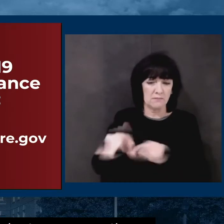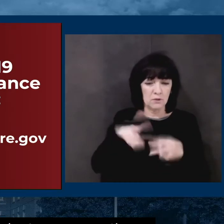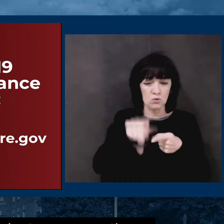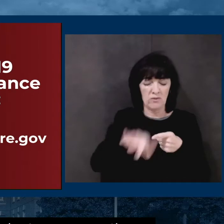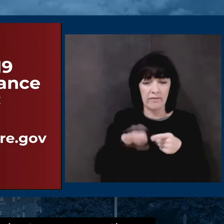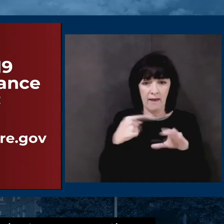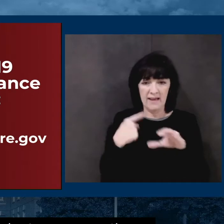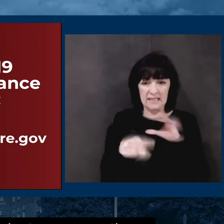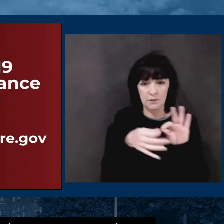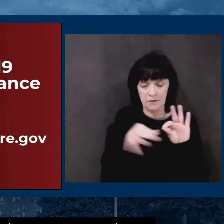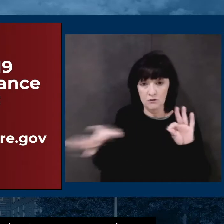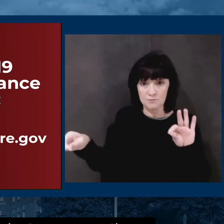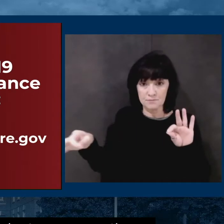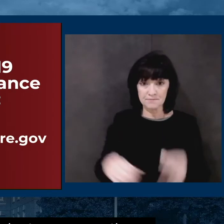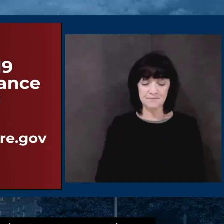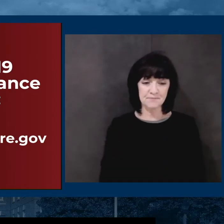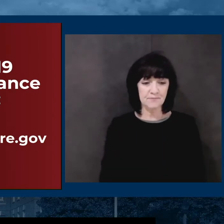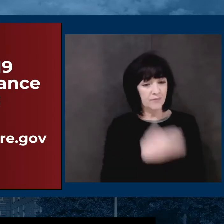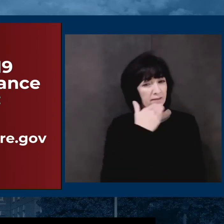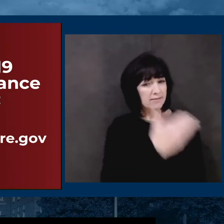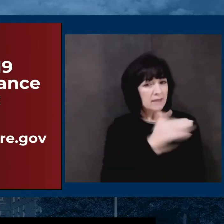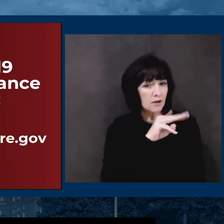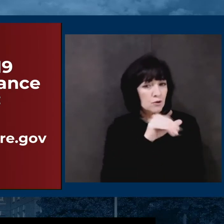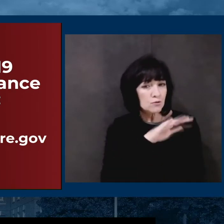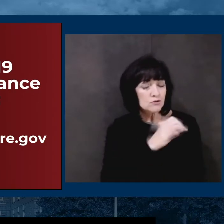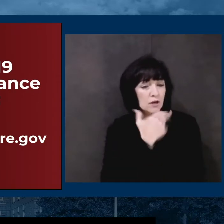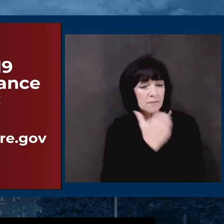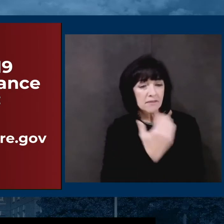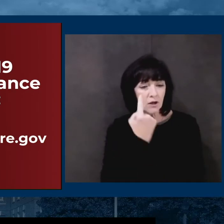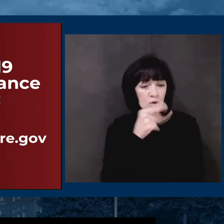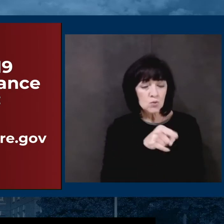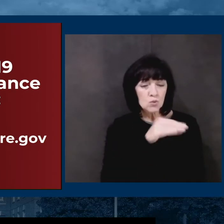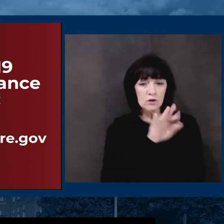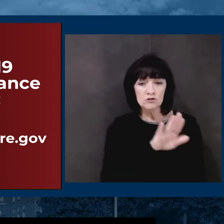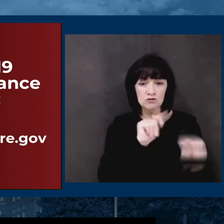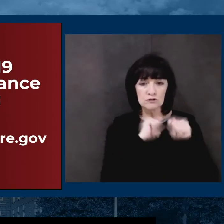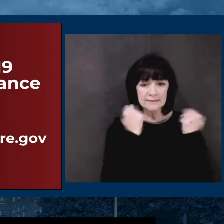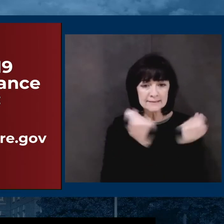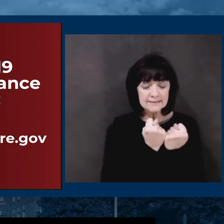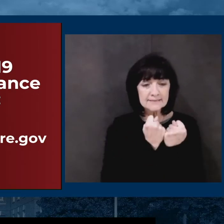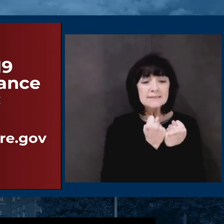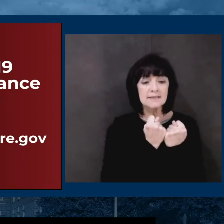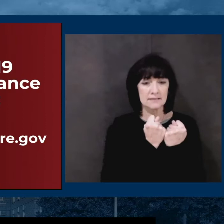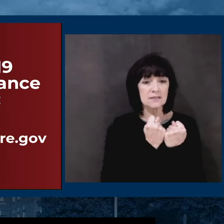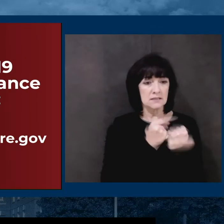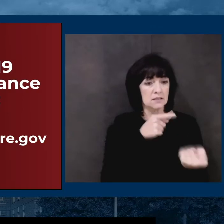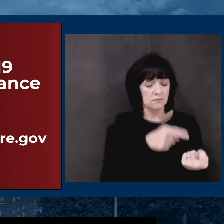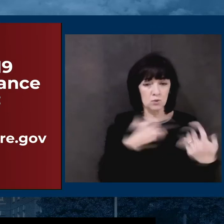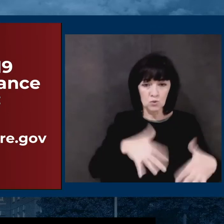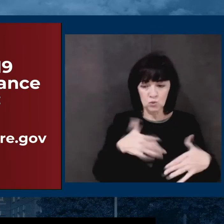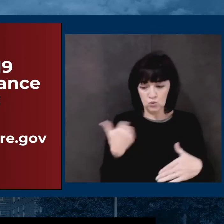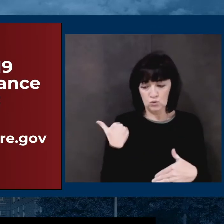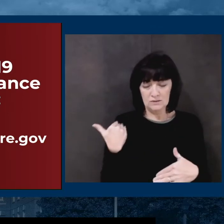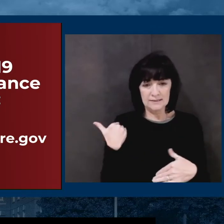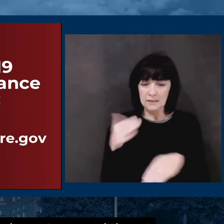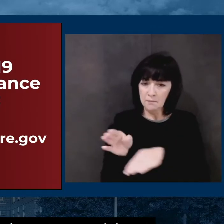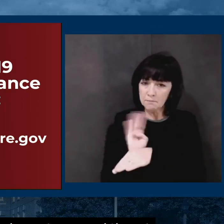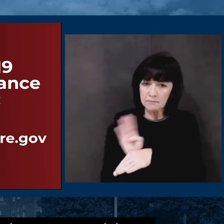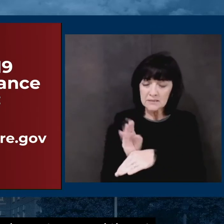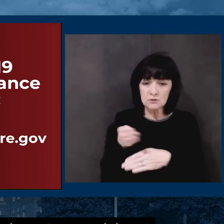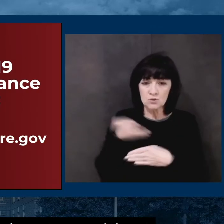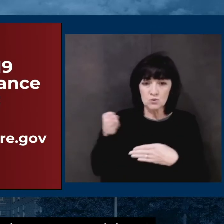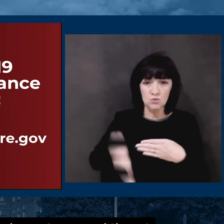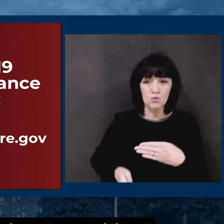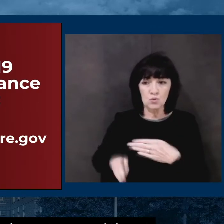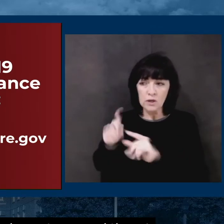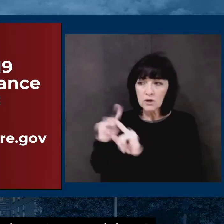Thank you very much, Jamie. Thank you to you and your team that were out there over a very busy weekend. As